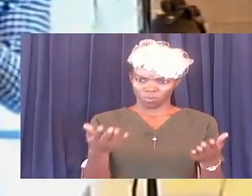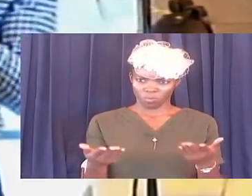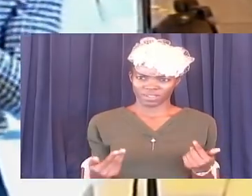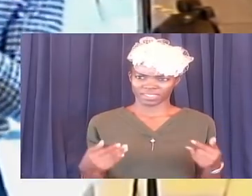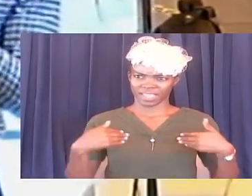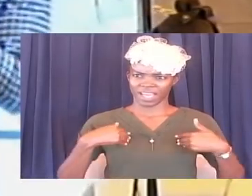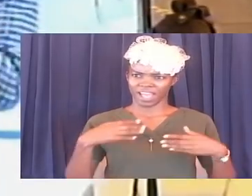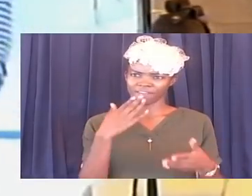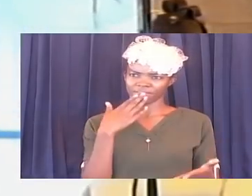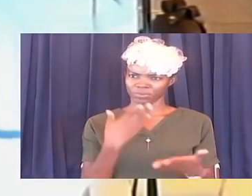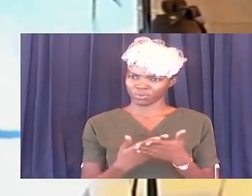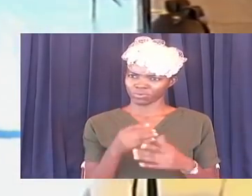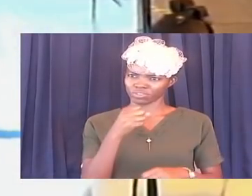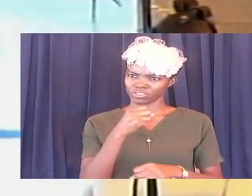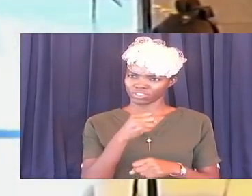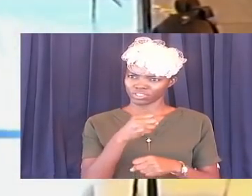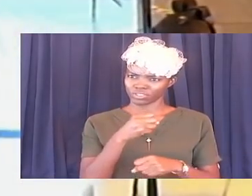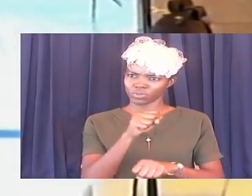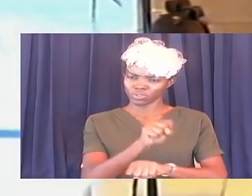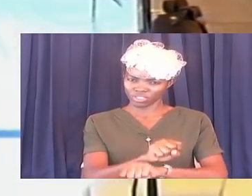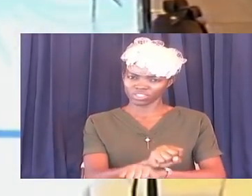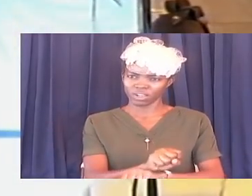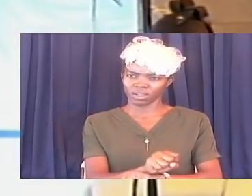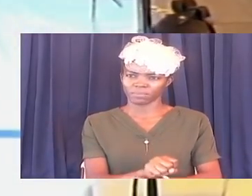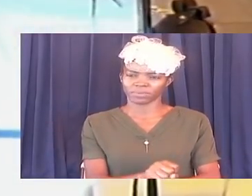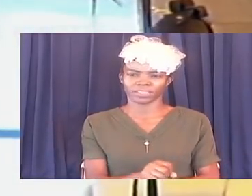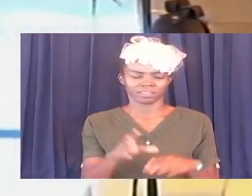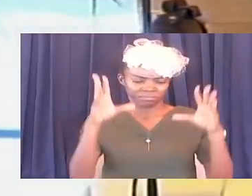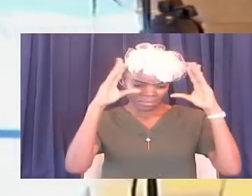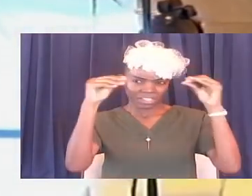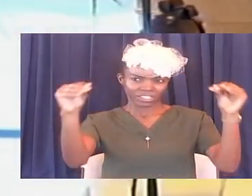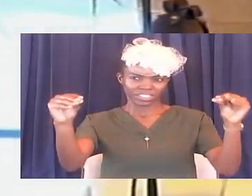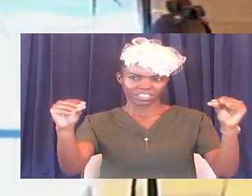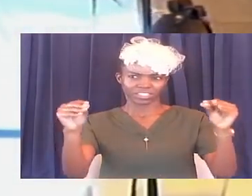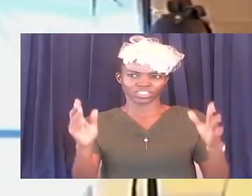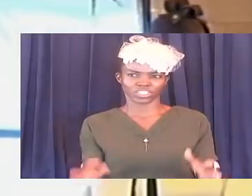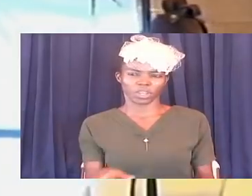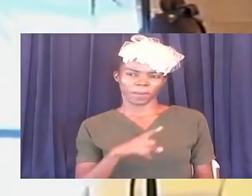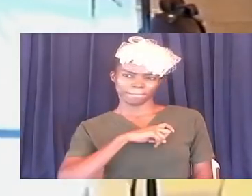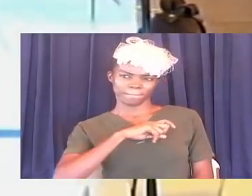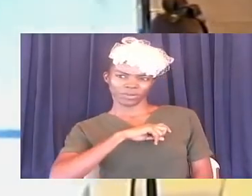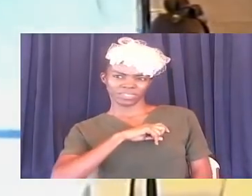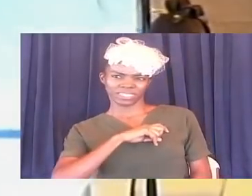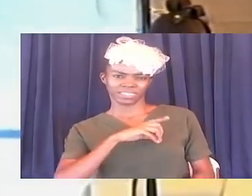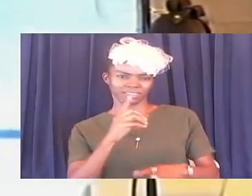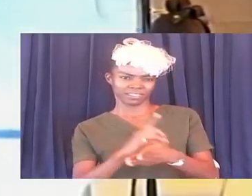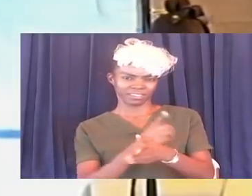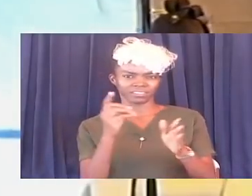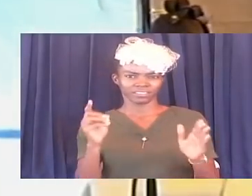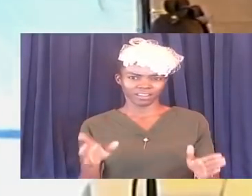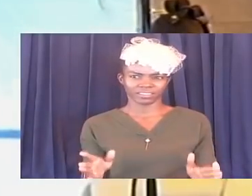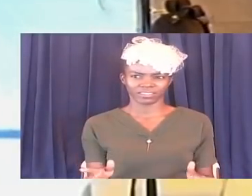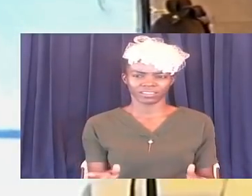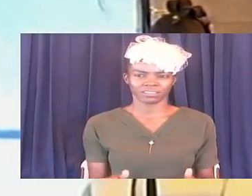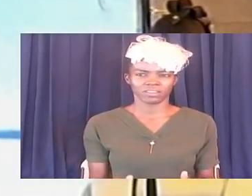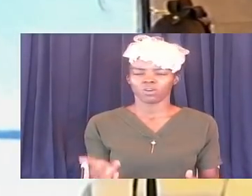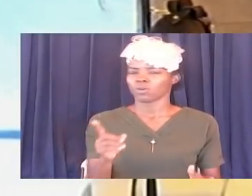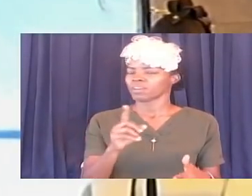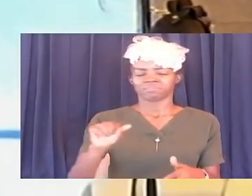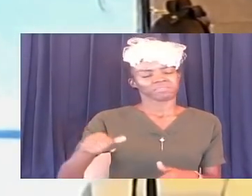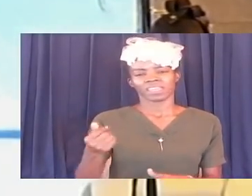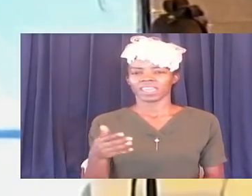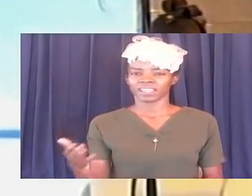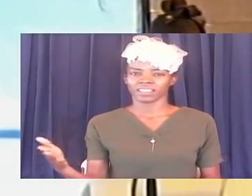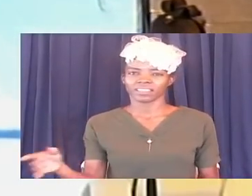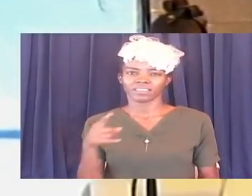whatever, you know, maybe a teacher, a doctor, police, a lawyer, whatever the case might be, it takes time, you know, and a